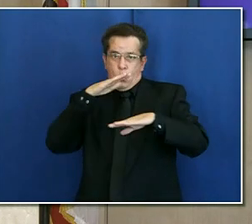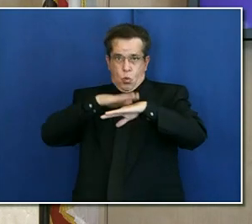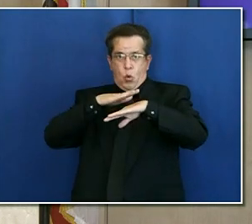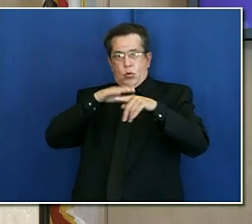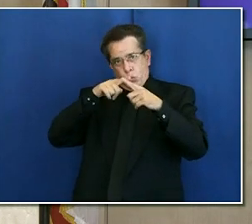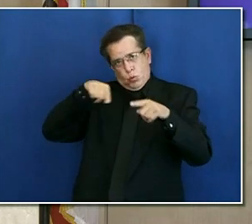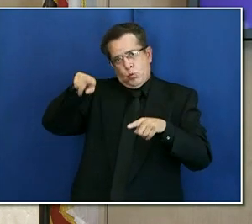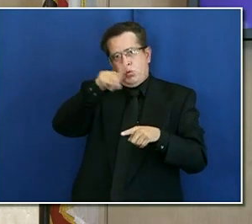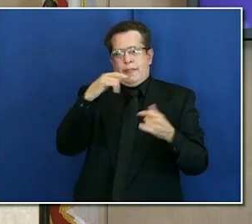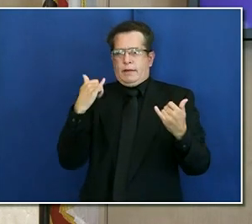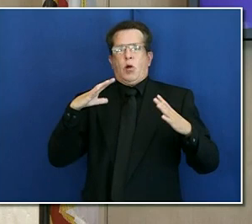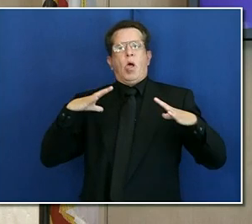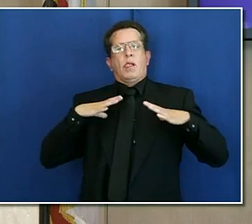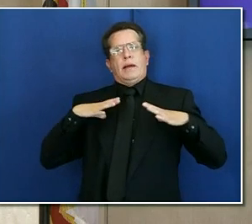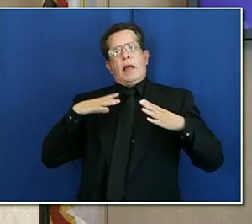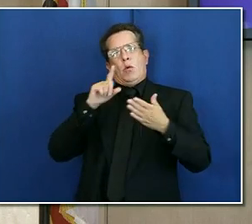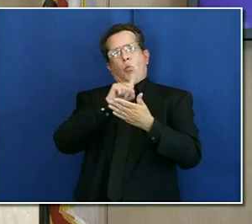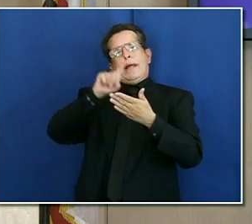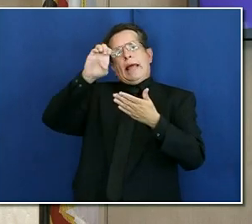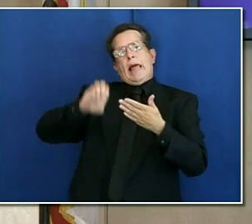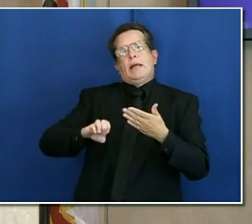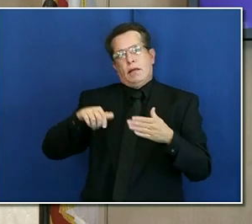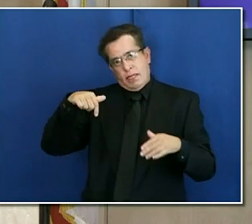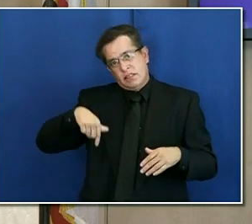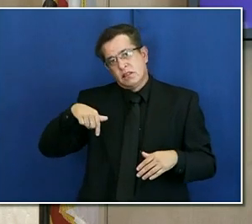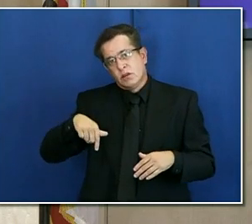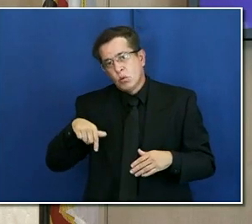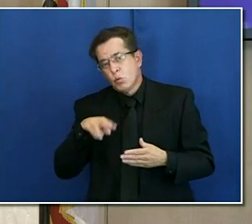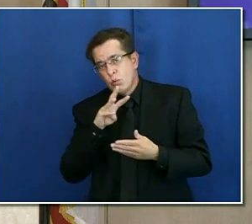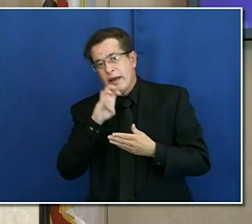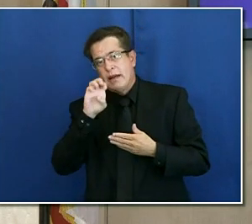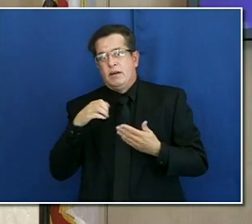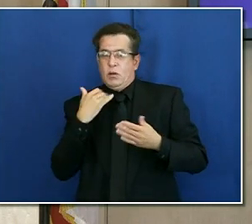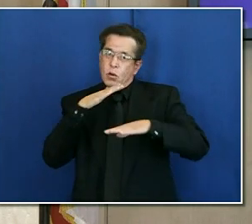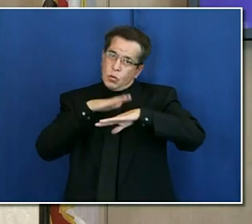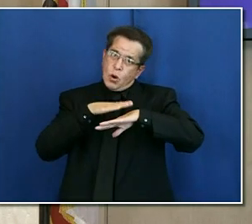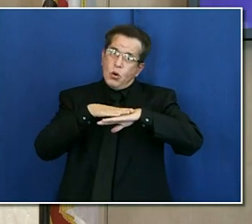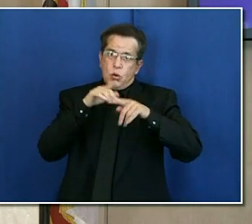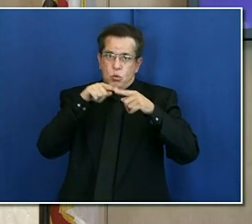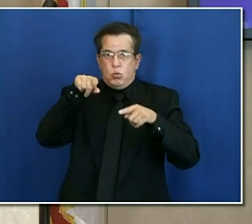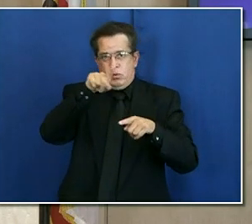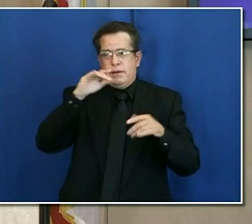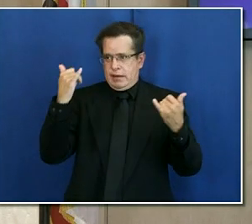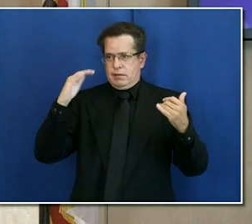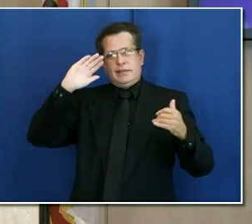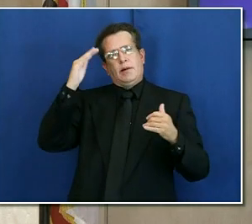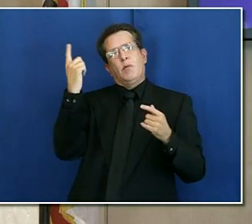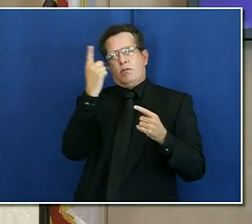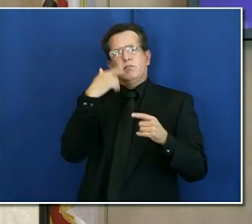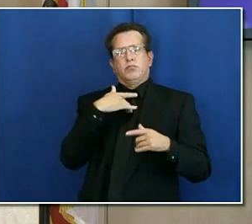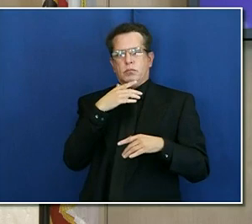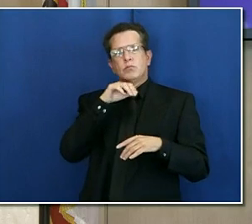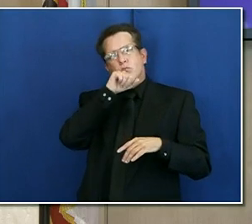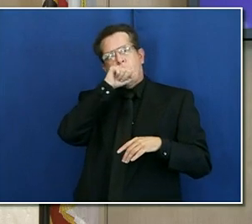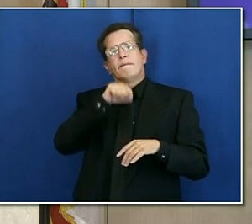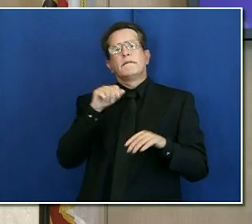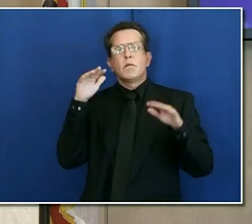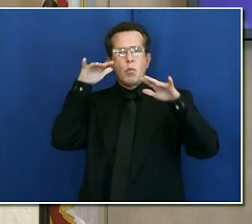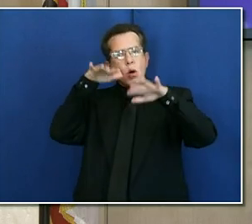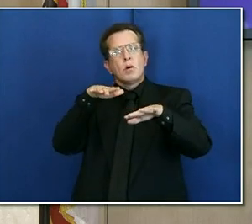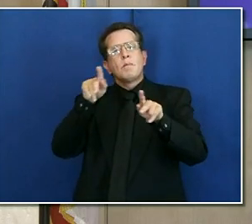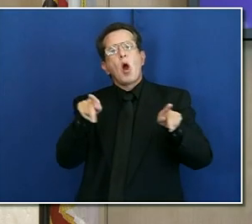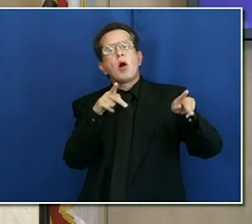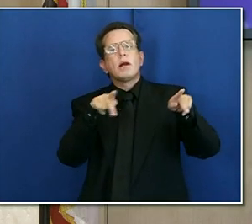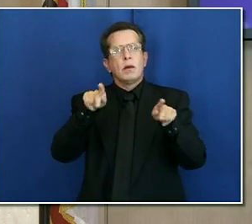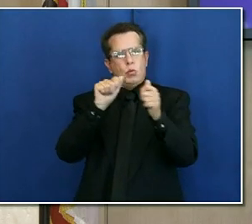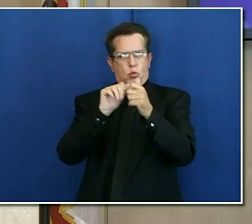weekend. In normal times, in a normal holiday weekend, we tend to gather together and enjoy our friends and our family,